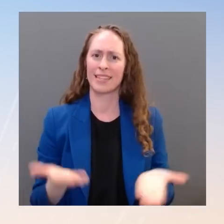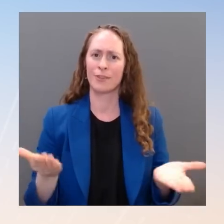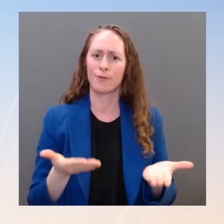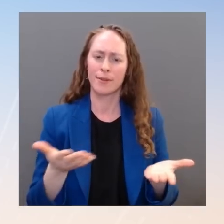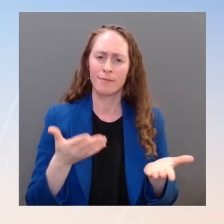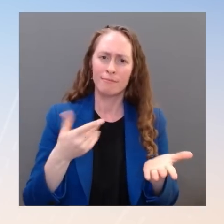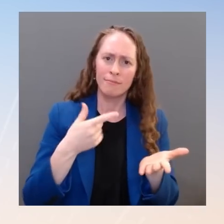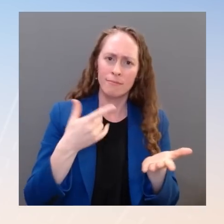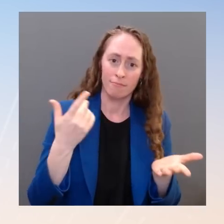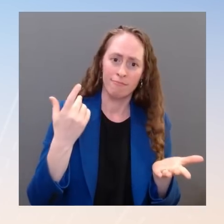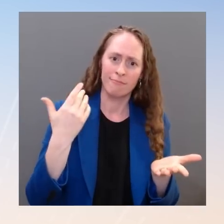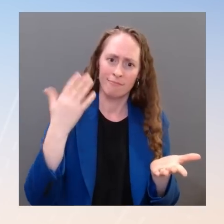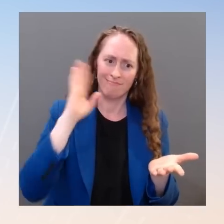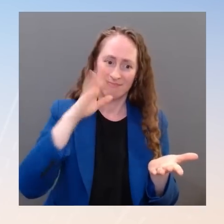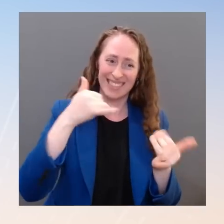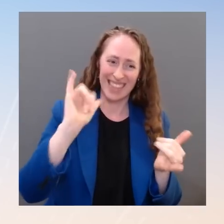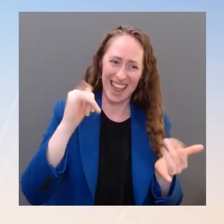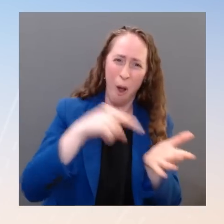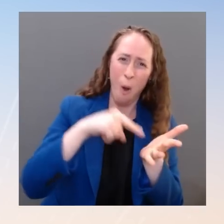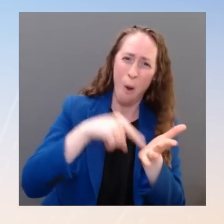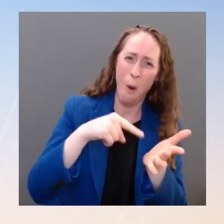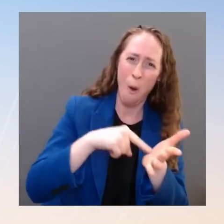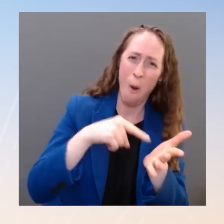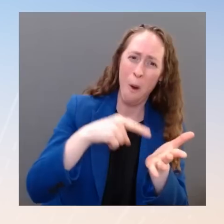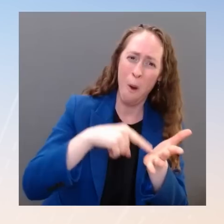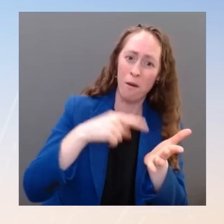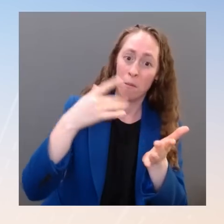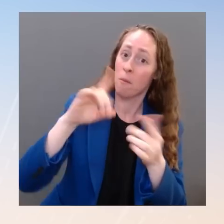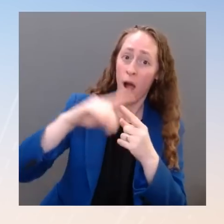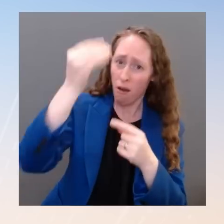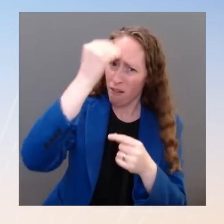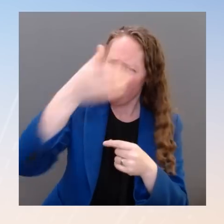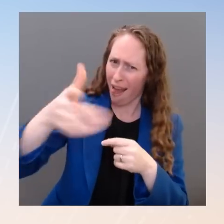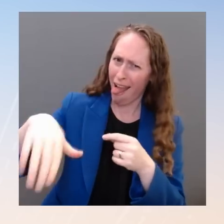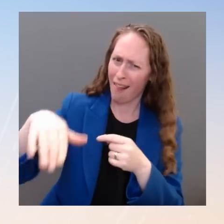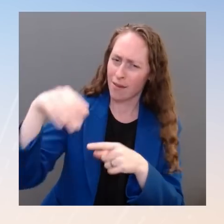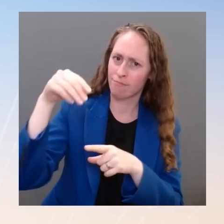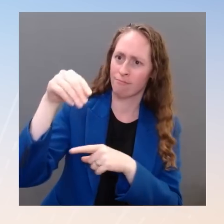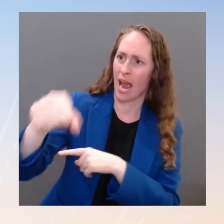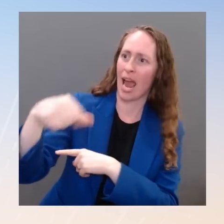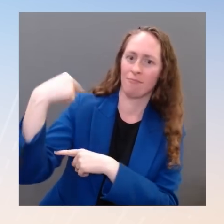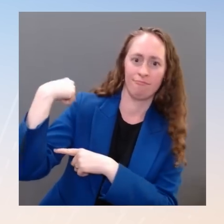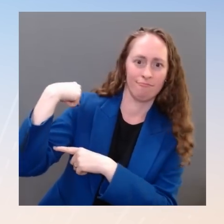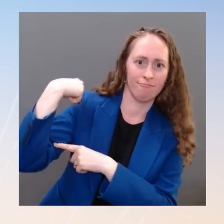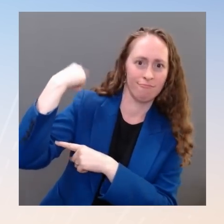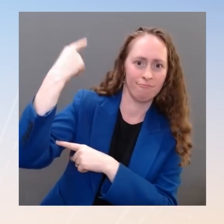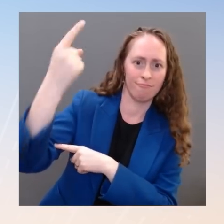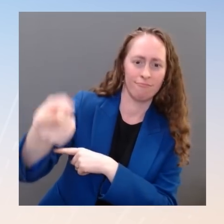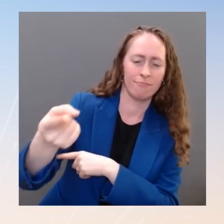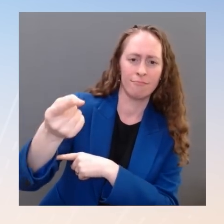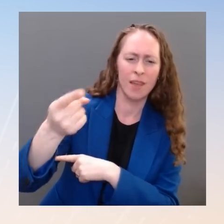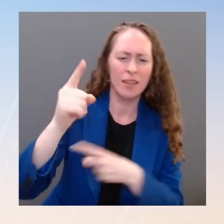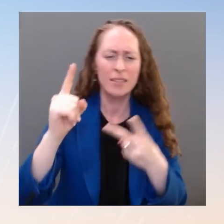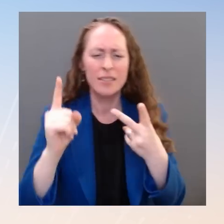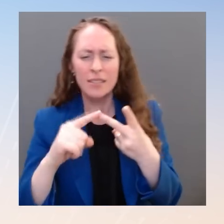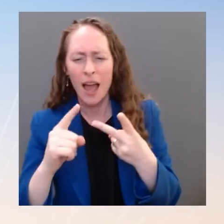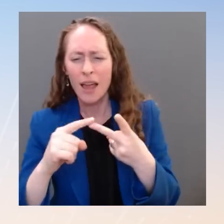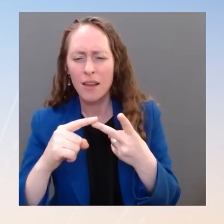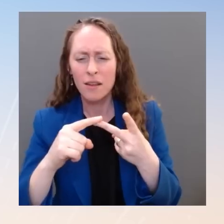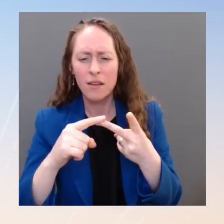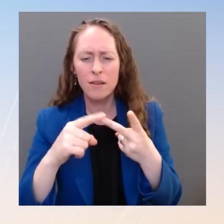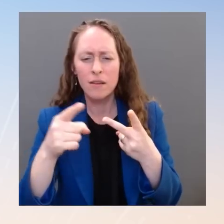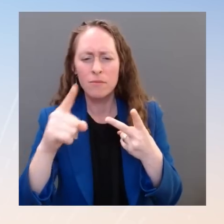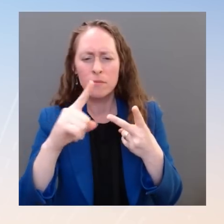penny on federal student loans since he took office. What was the second part of your question? Has he decided if he wants to do means testing? So he has talked